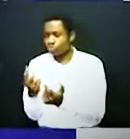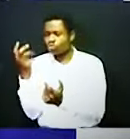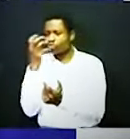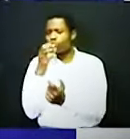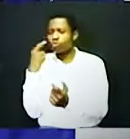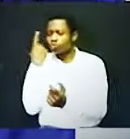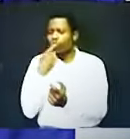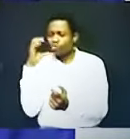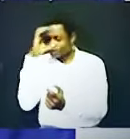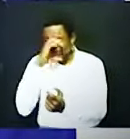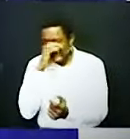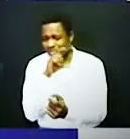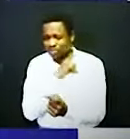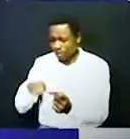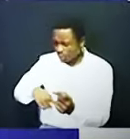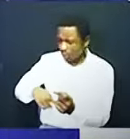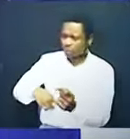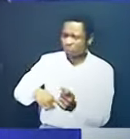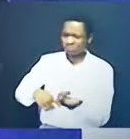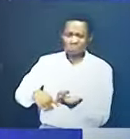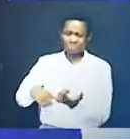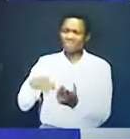thing.